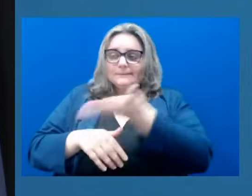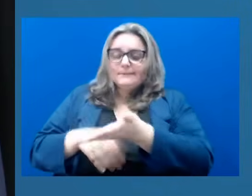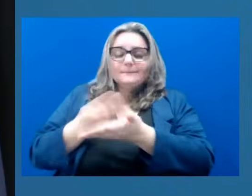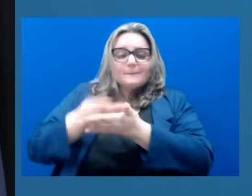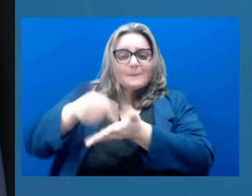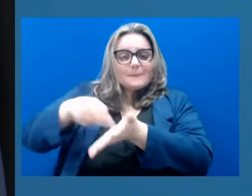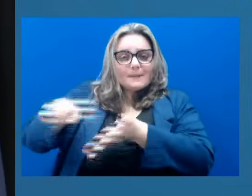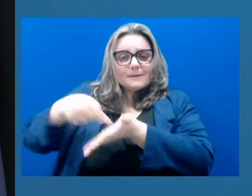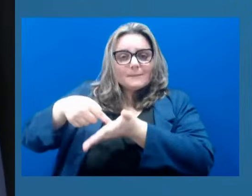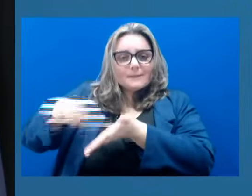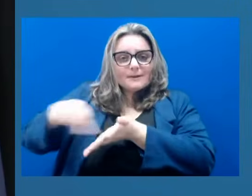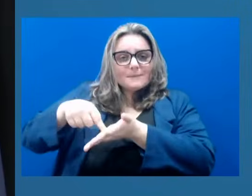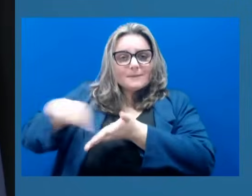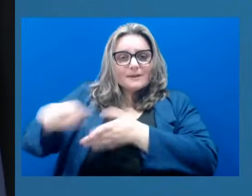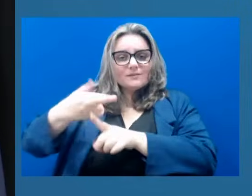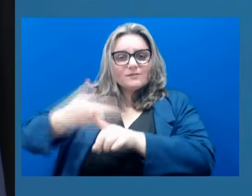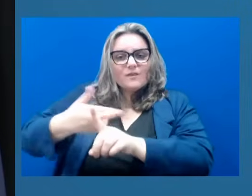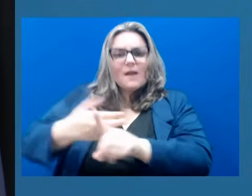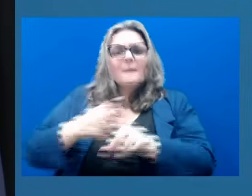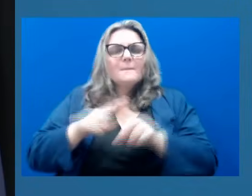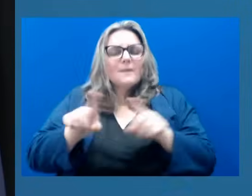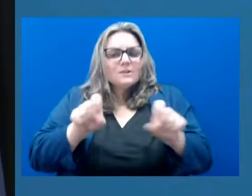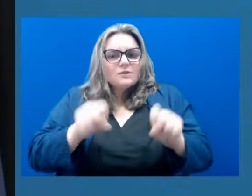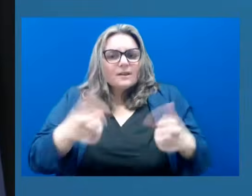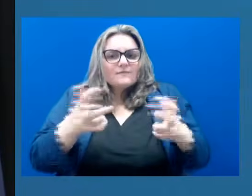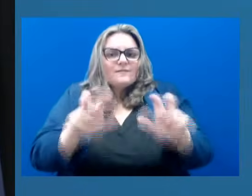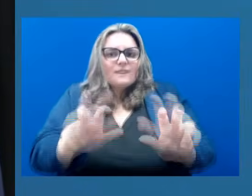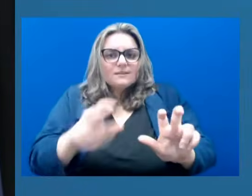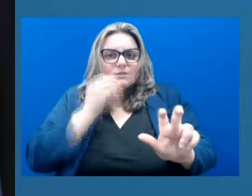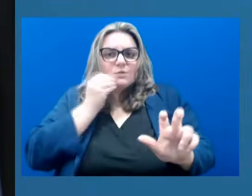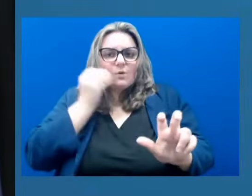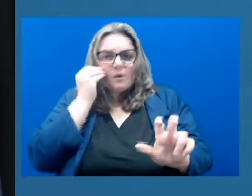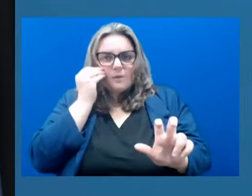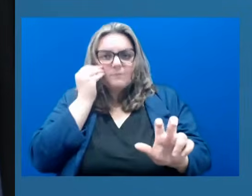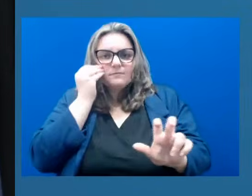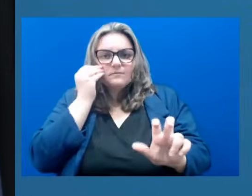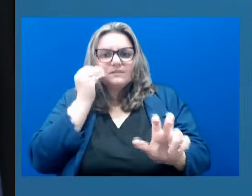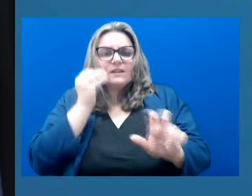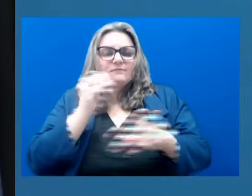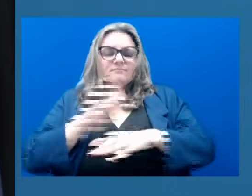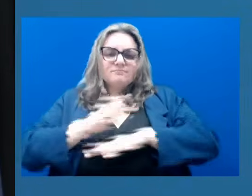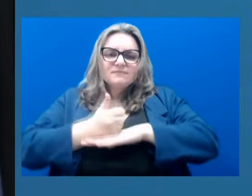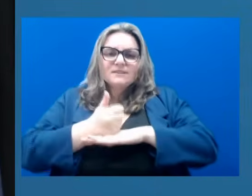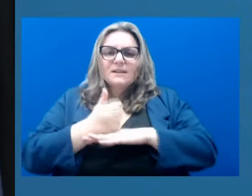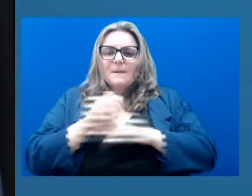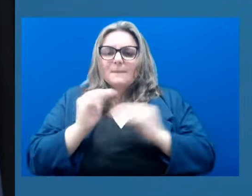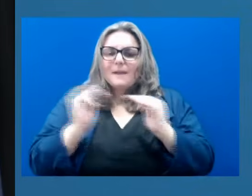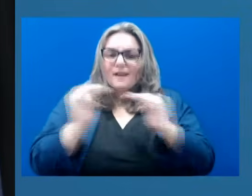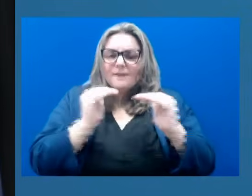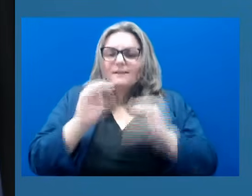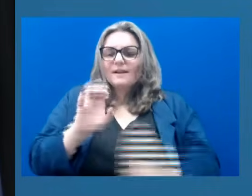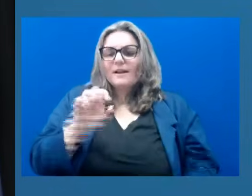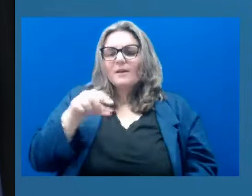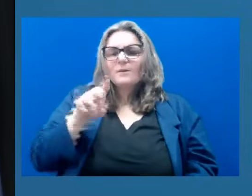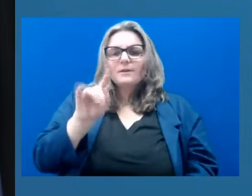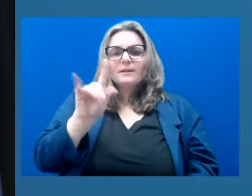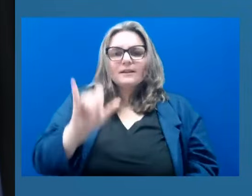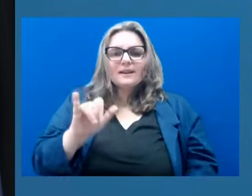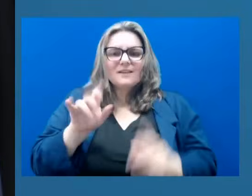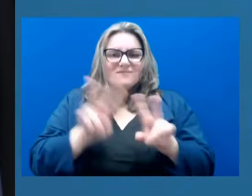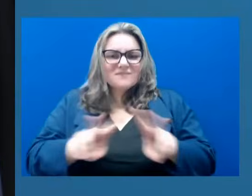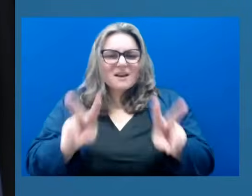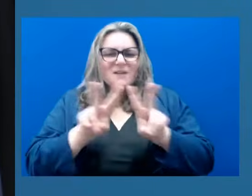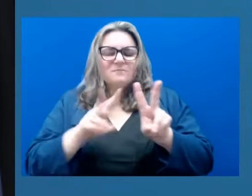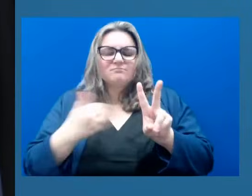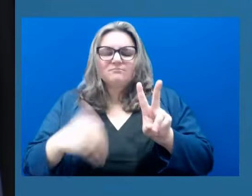can put it into a home that's yours and creates equity and value, that's next level greatness. And I want to make